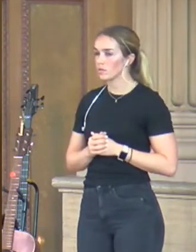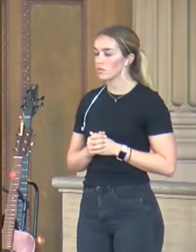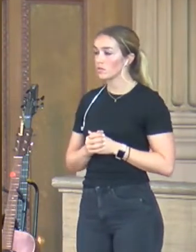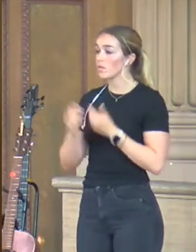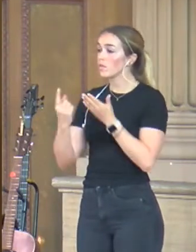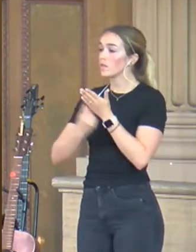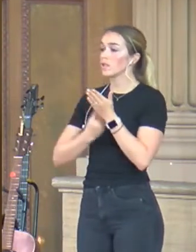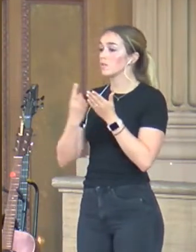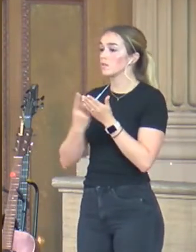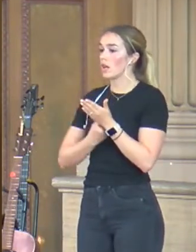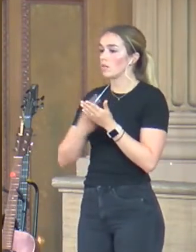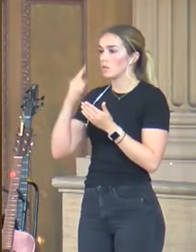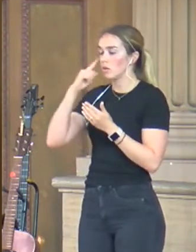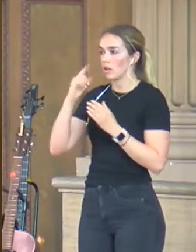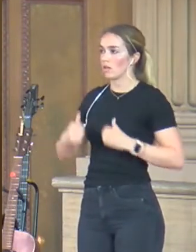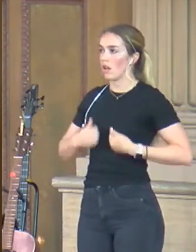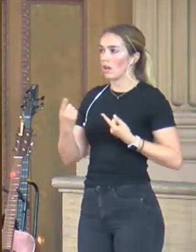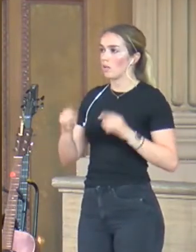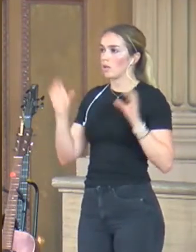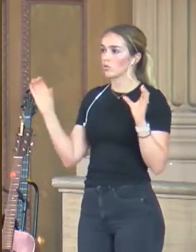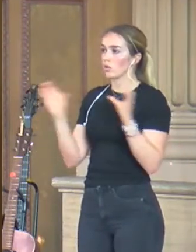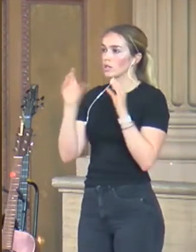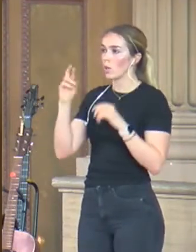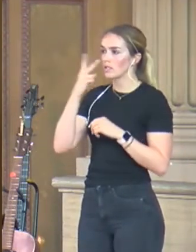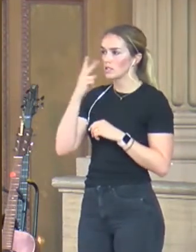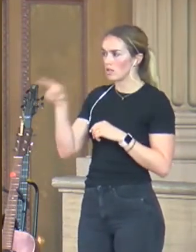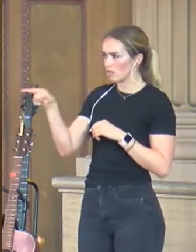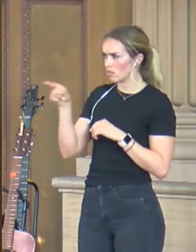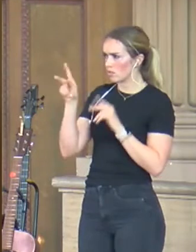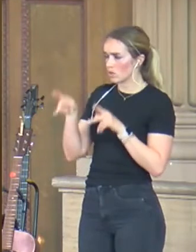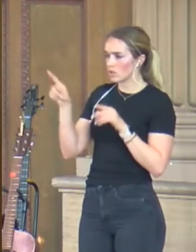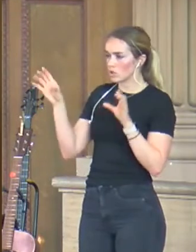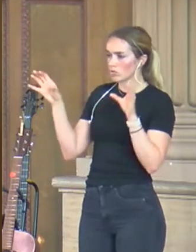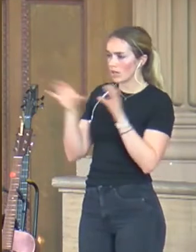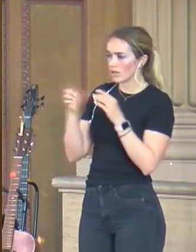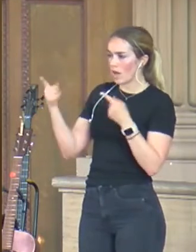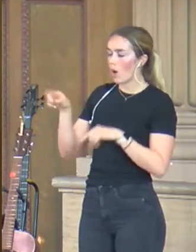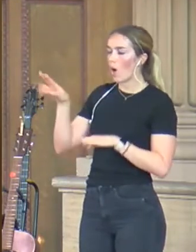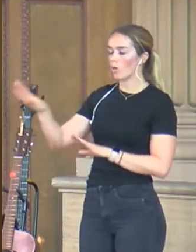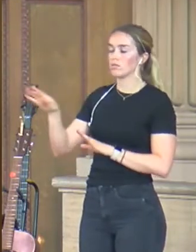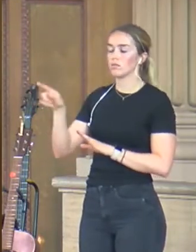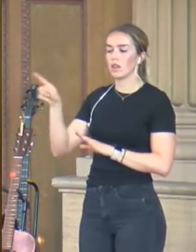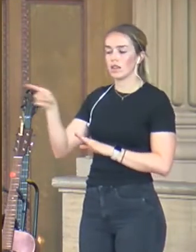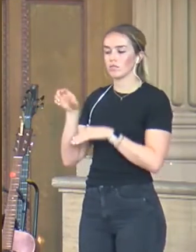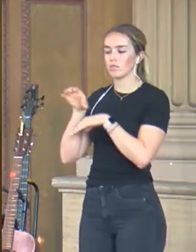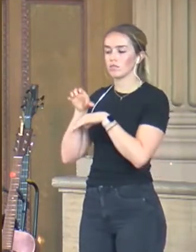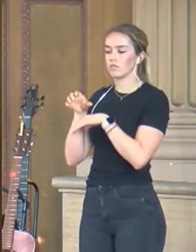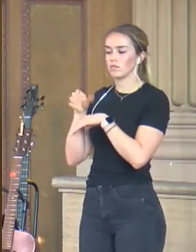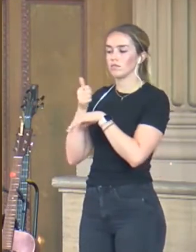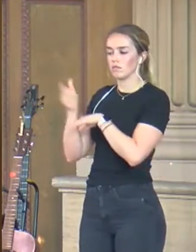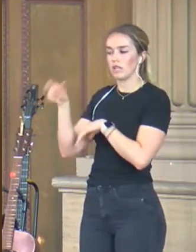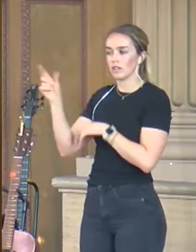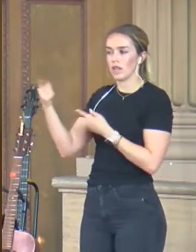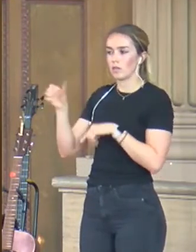Sometimes we go through a crisis and we convince, or we see someone going through a crisis and we convince ourselves, well, they must have done something to deserve that.